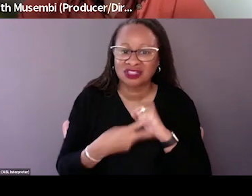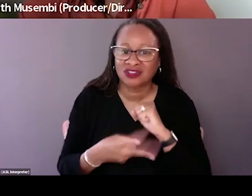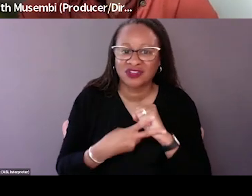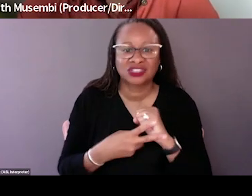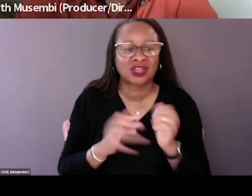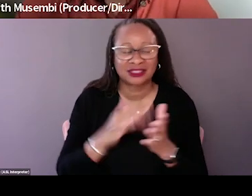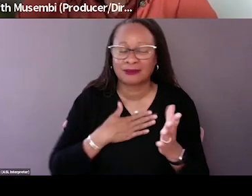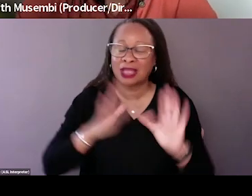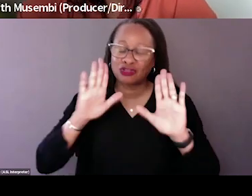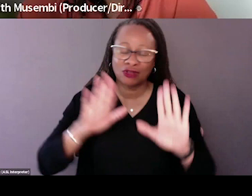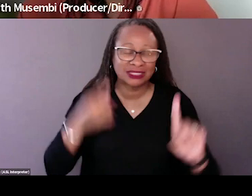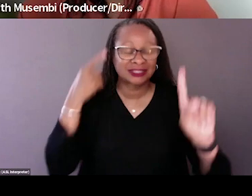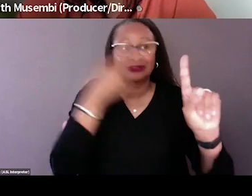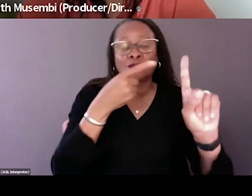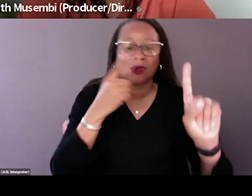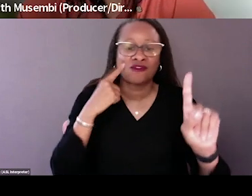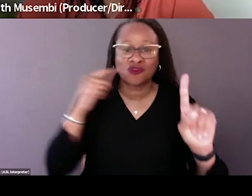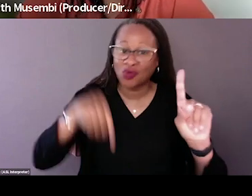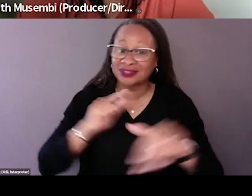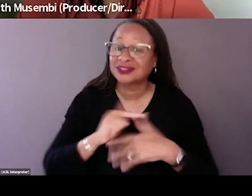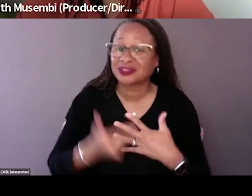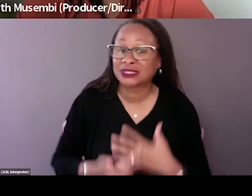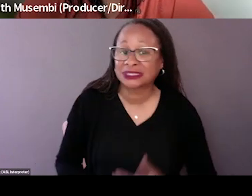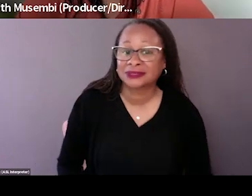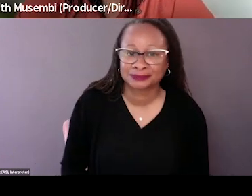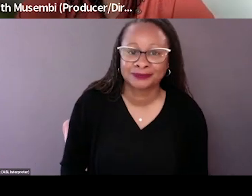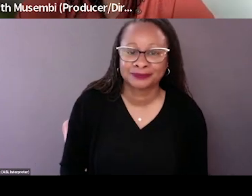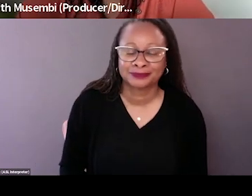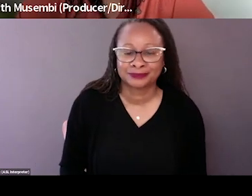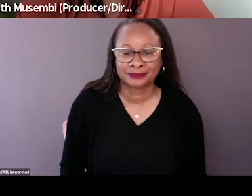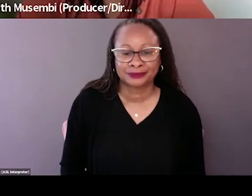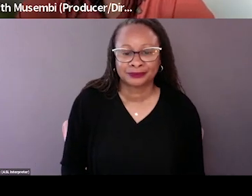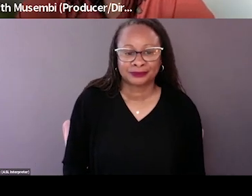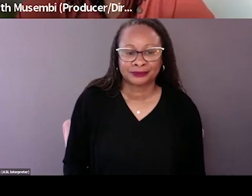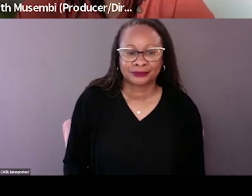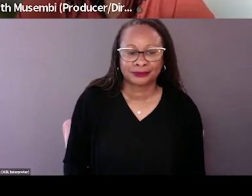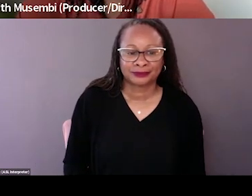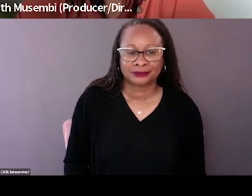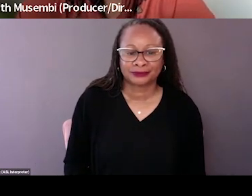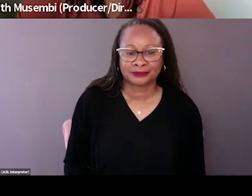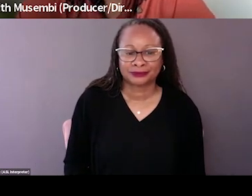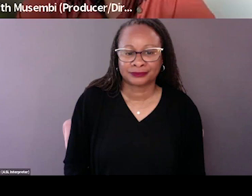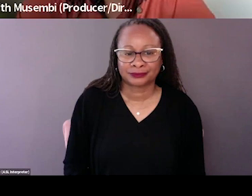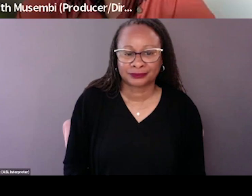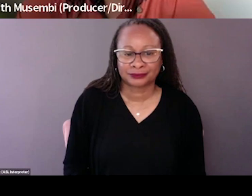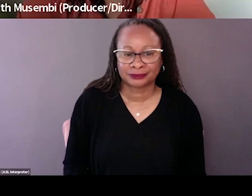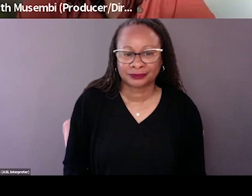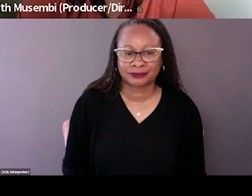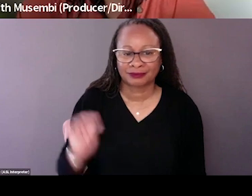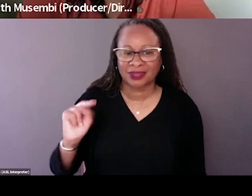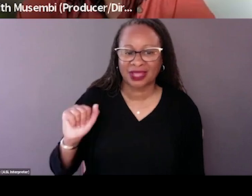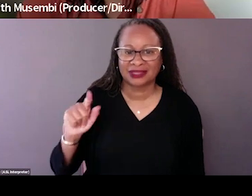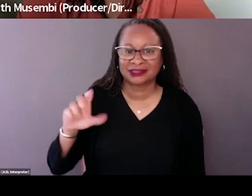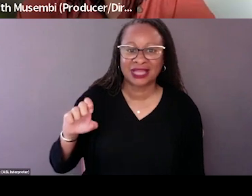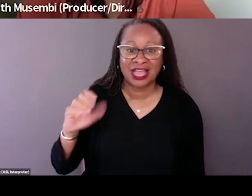ambition for this series. Love that. And I can ask, is it like a Queen Spotify